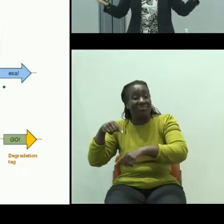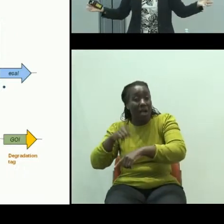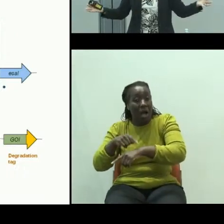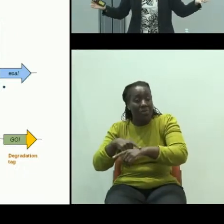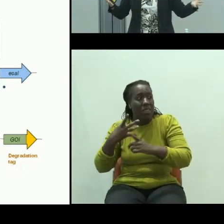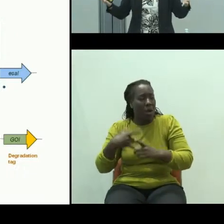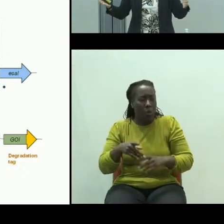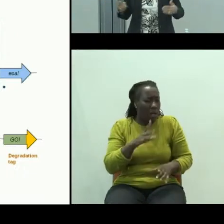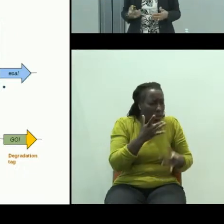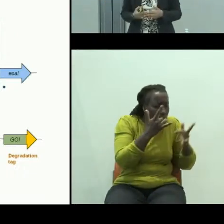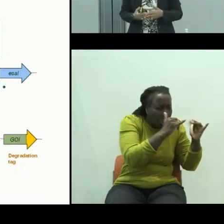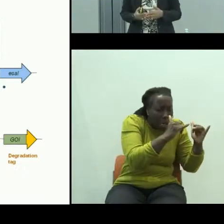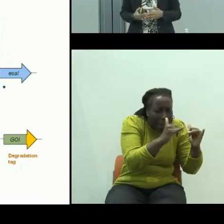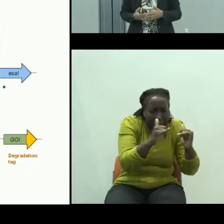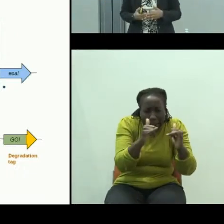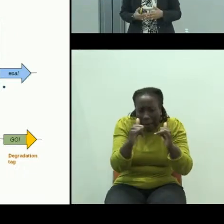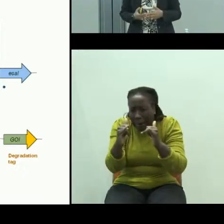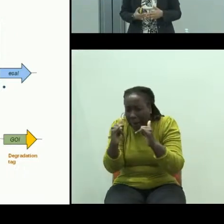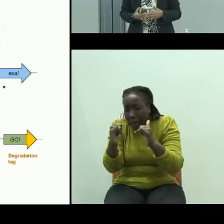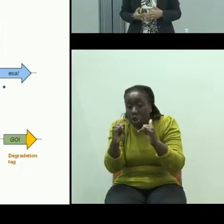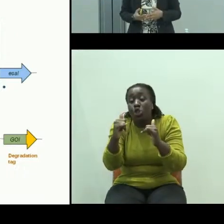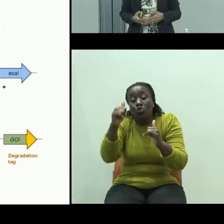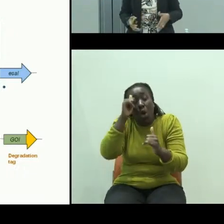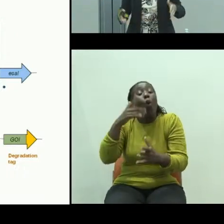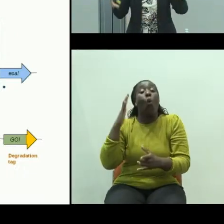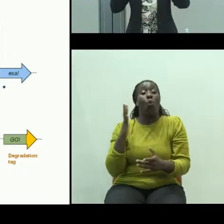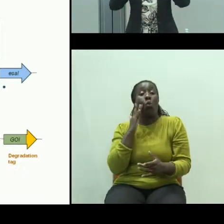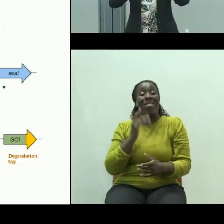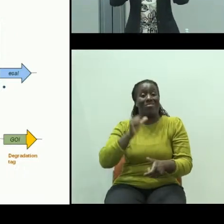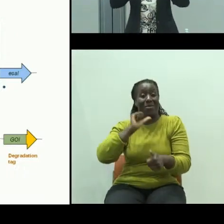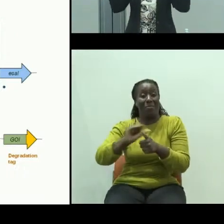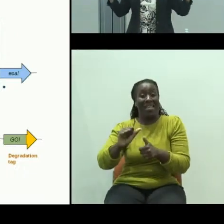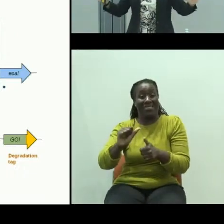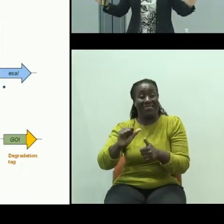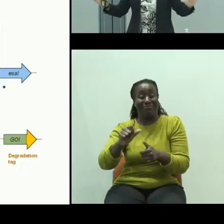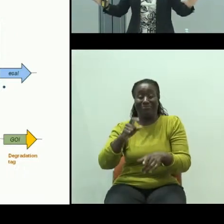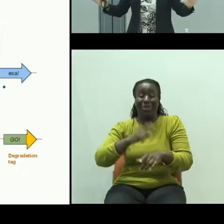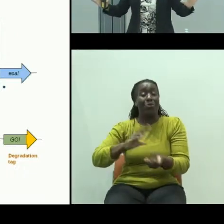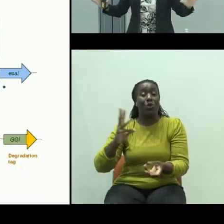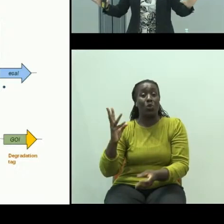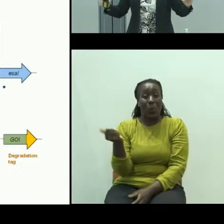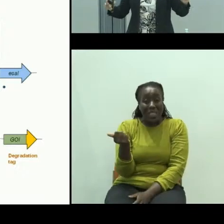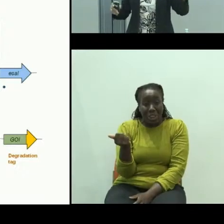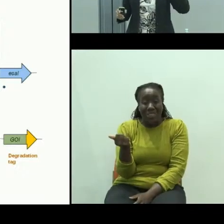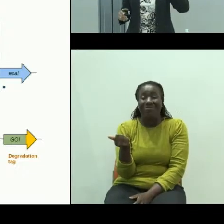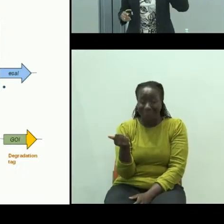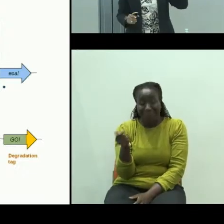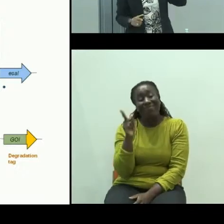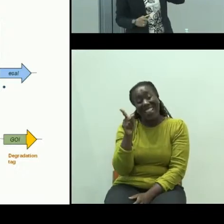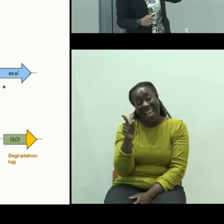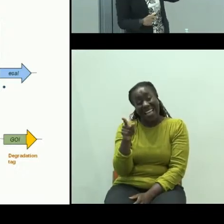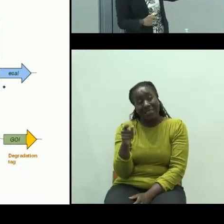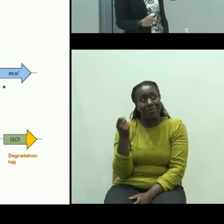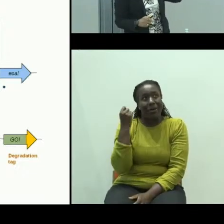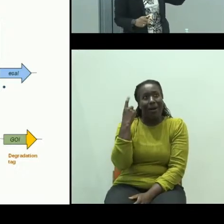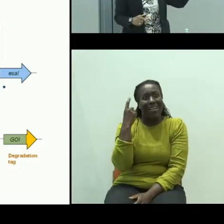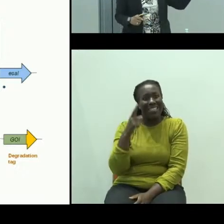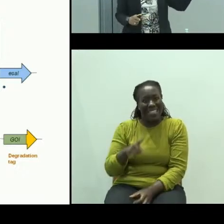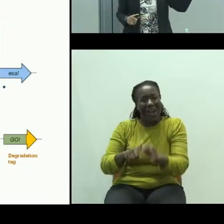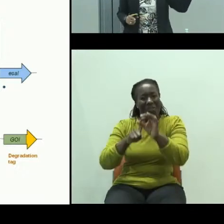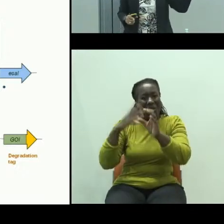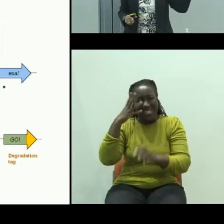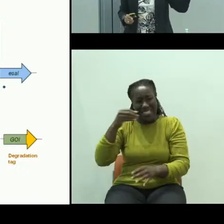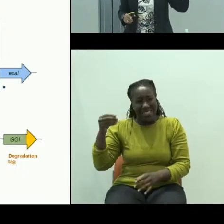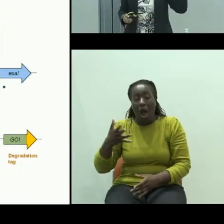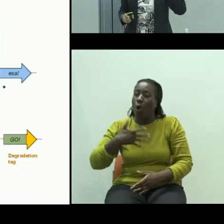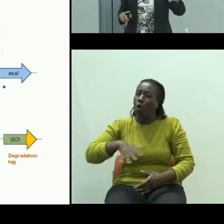for the best time for the cells to switch. Okay, so that's an overview of quorum sensing, but I want you to take something else from